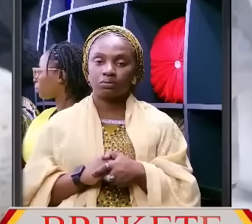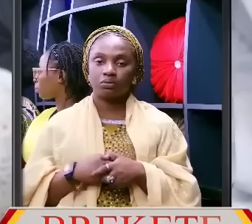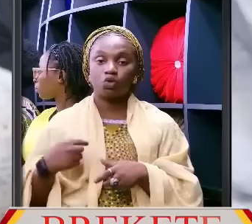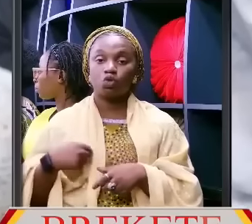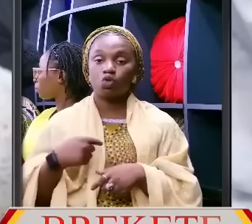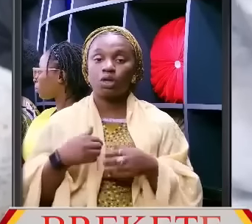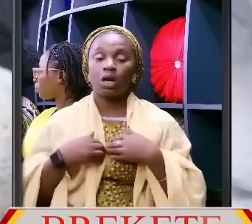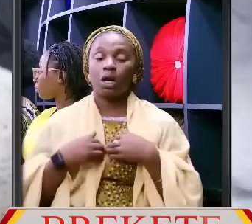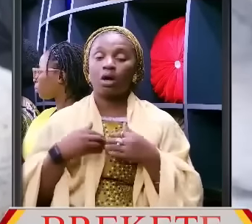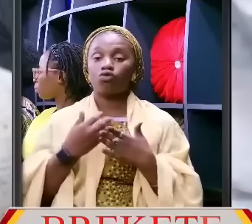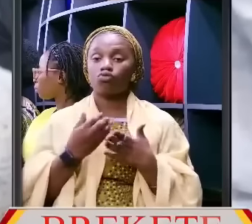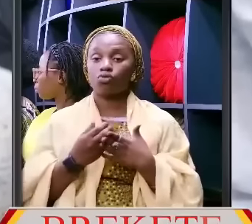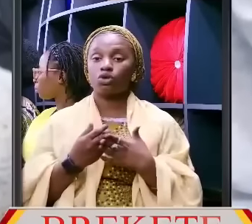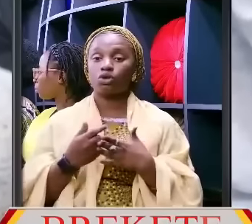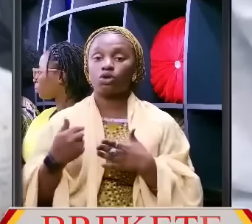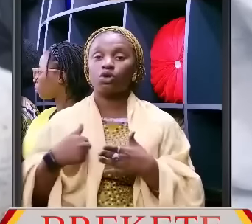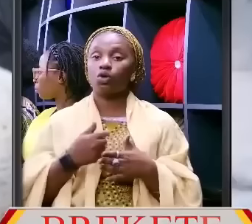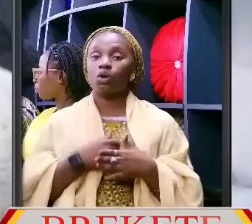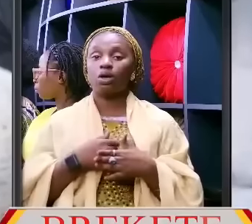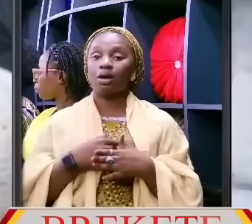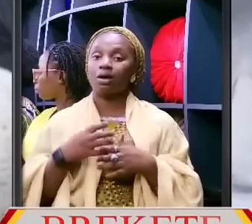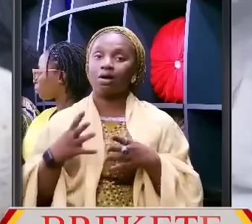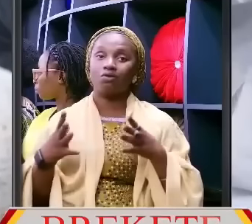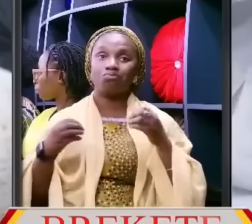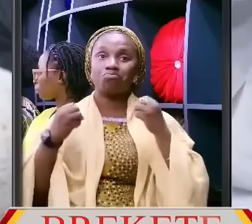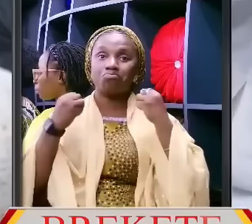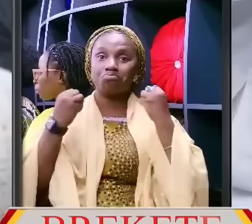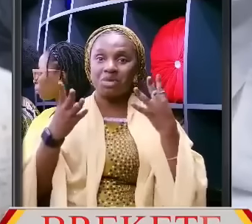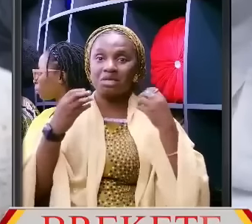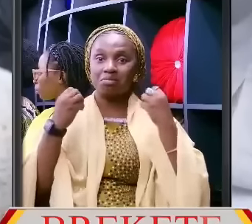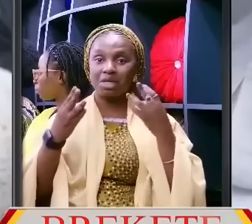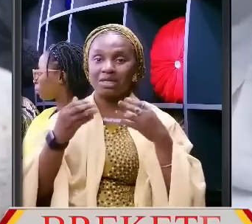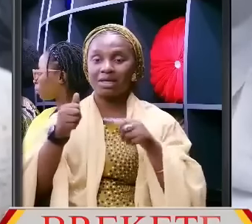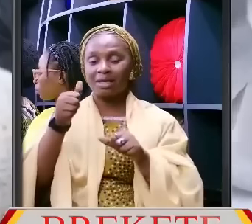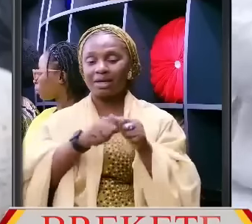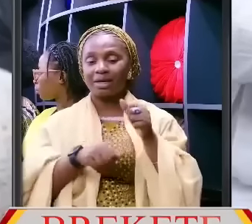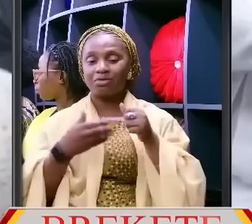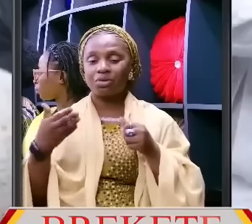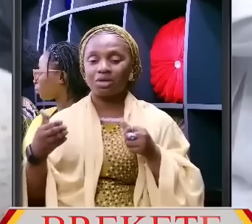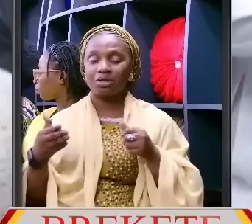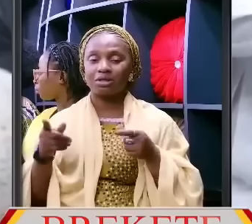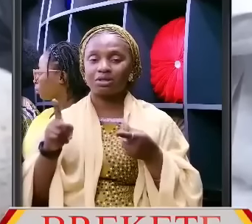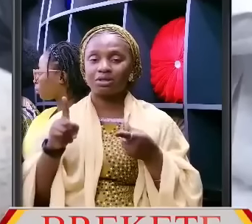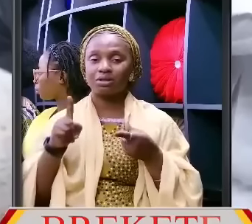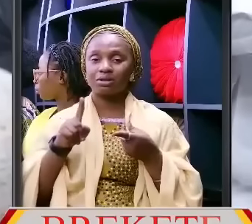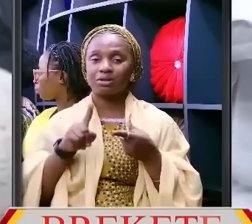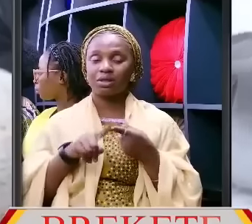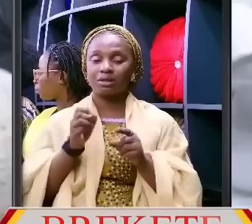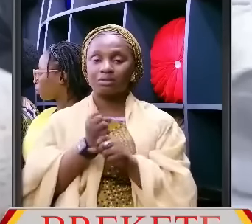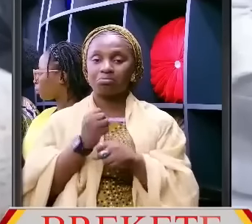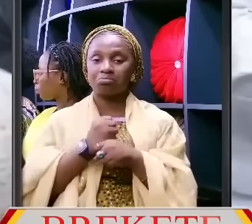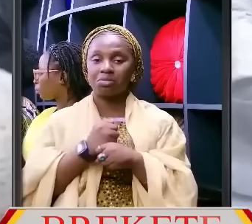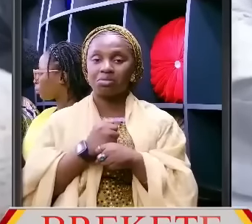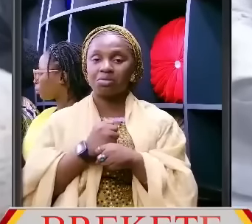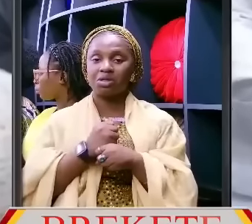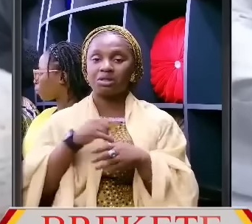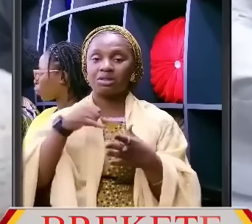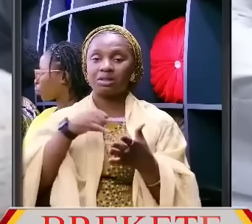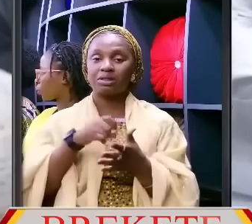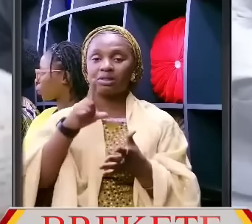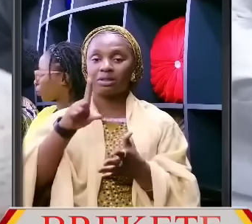we get money, we get influence, we get everything that it takes to make legal